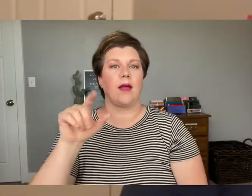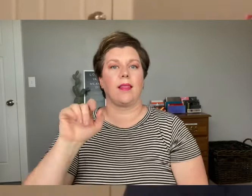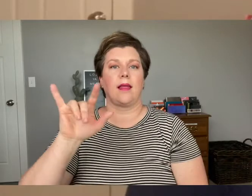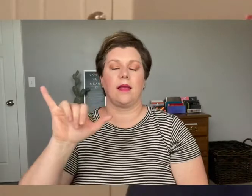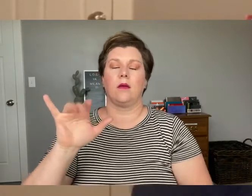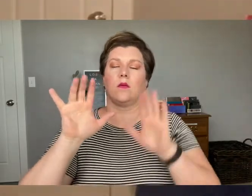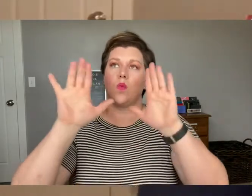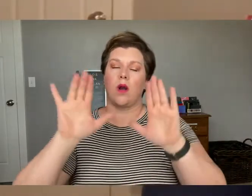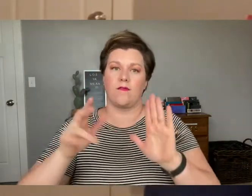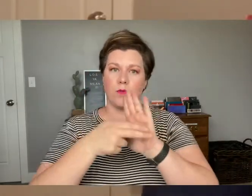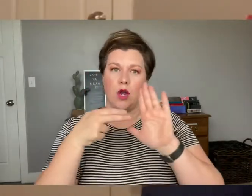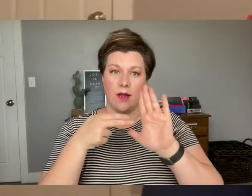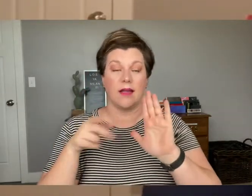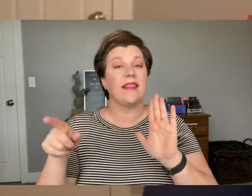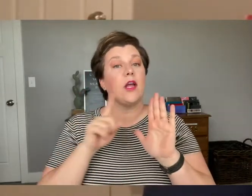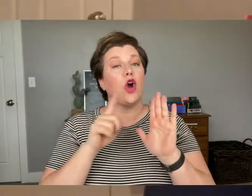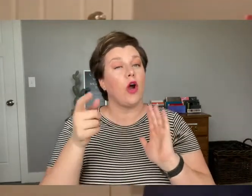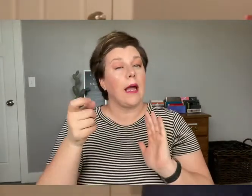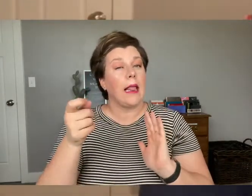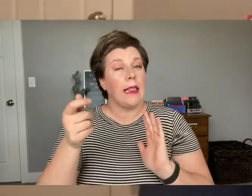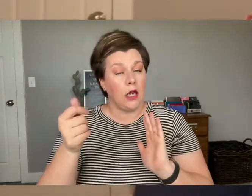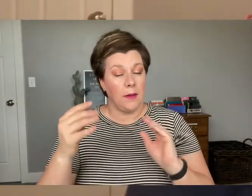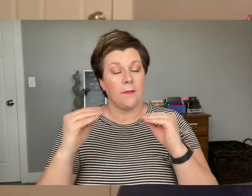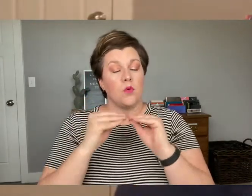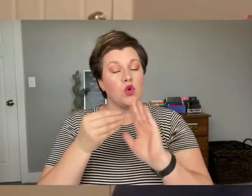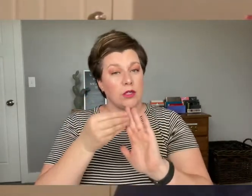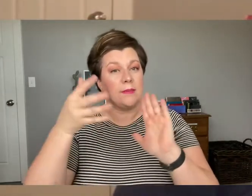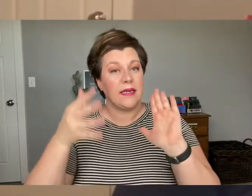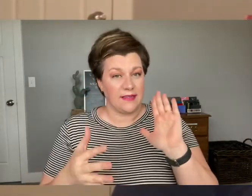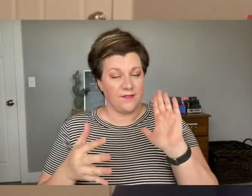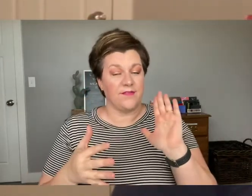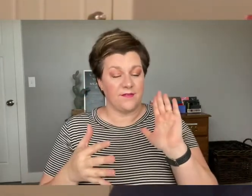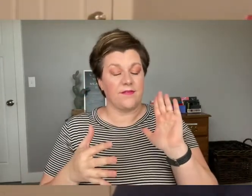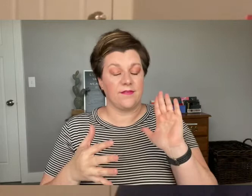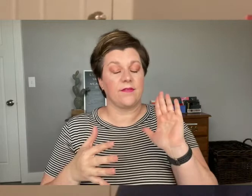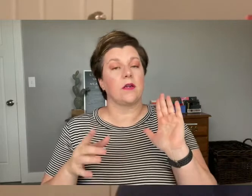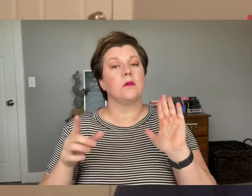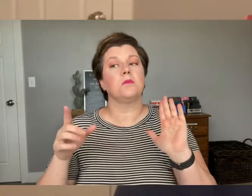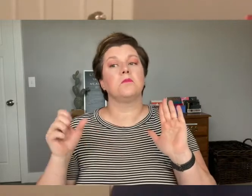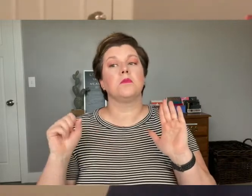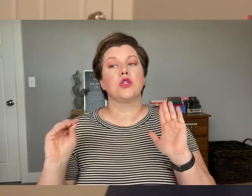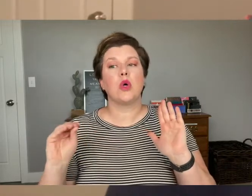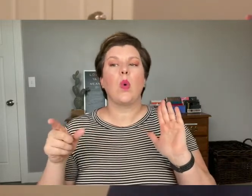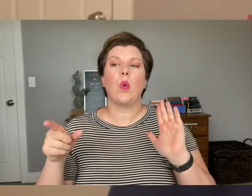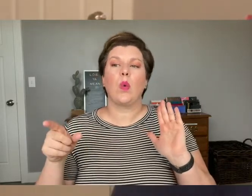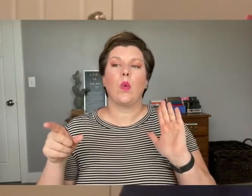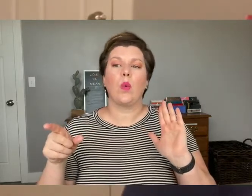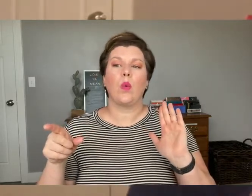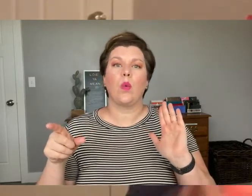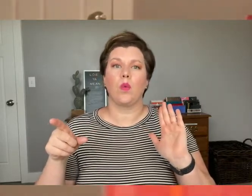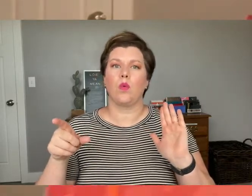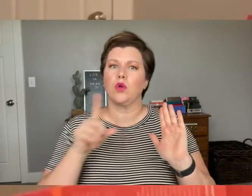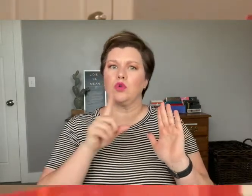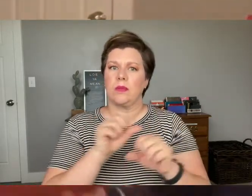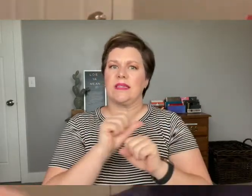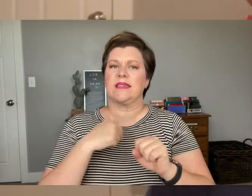it. Peach and Lily is a really, really great brand. They are a little bit on the higher end, so they are